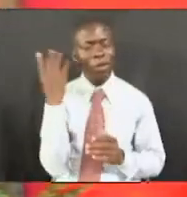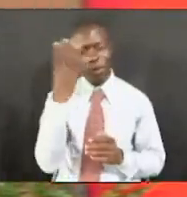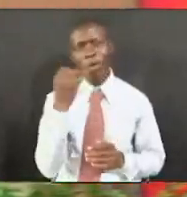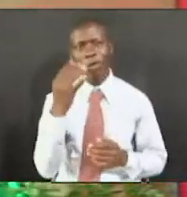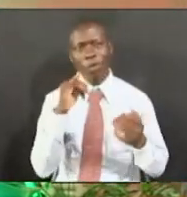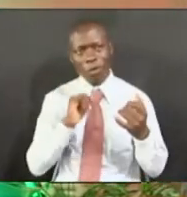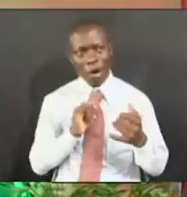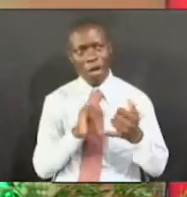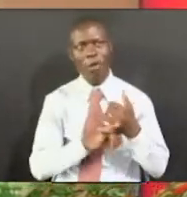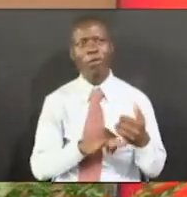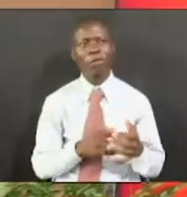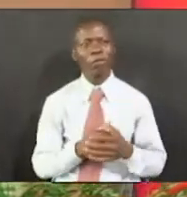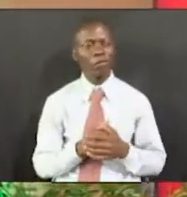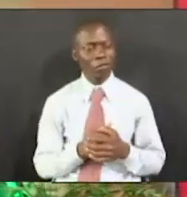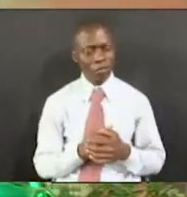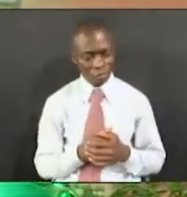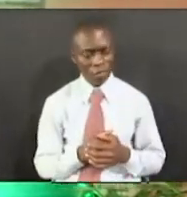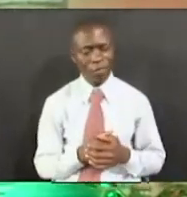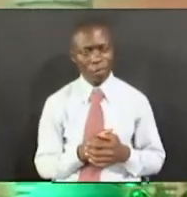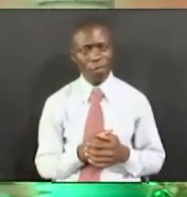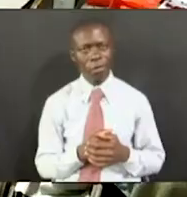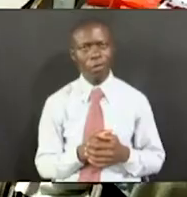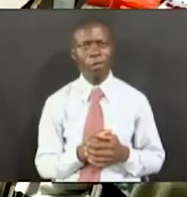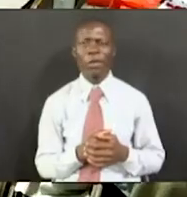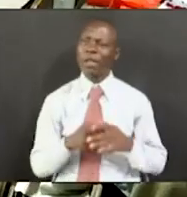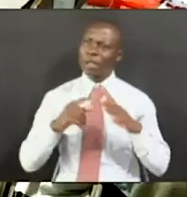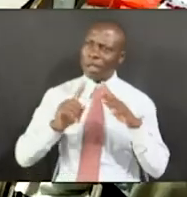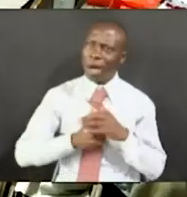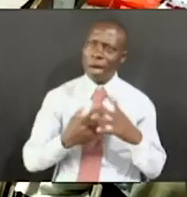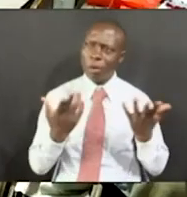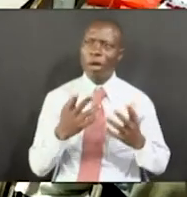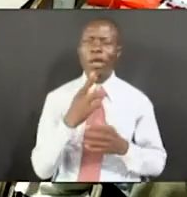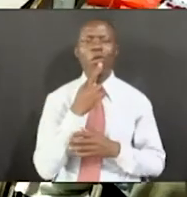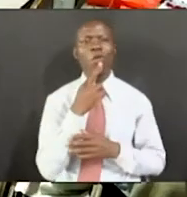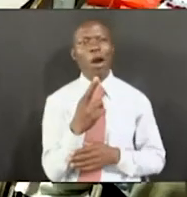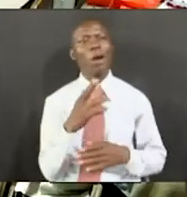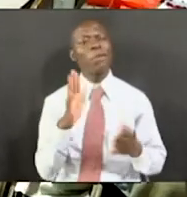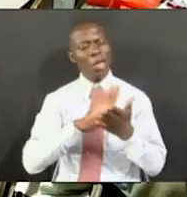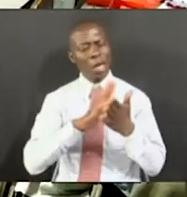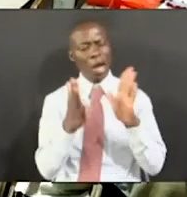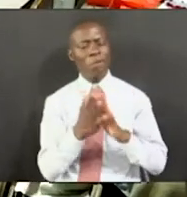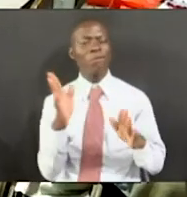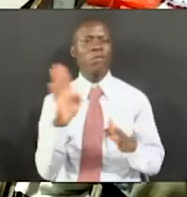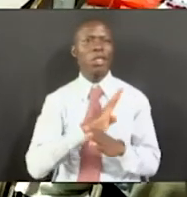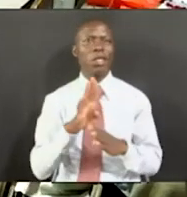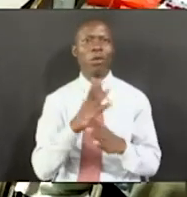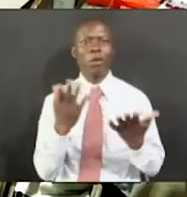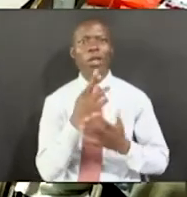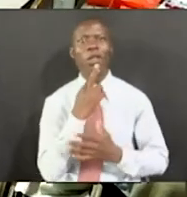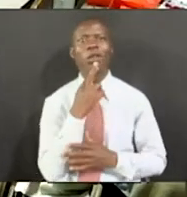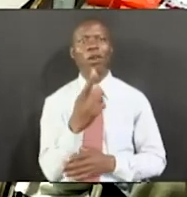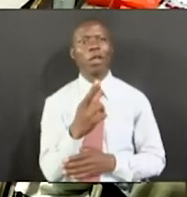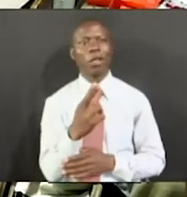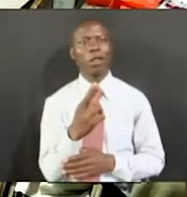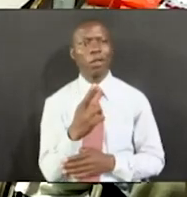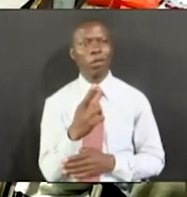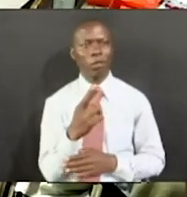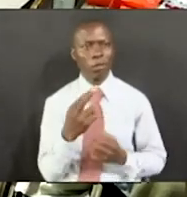Go out looking nice. Start where you are. Become busy where you are. Shamgar was